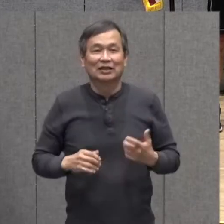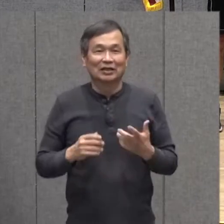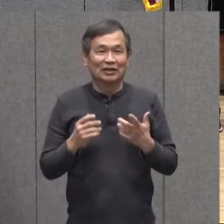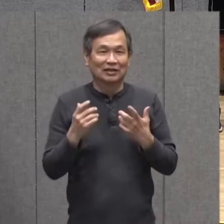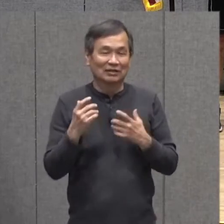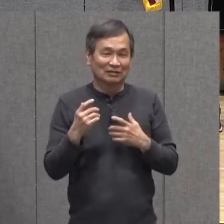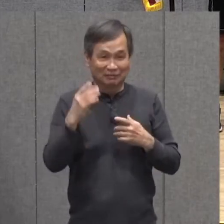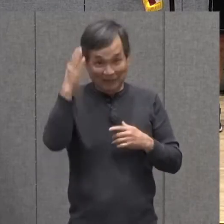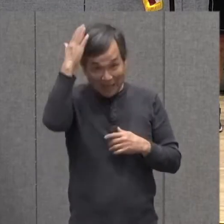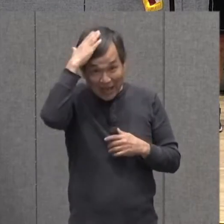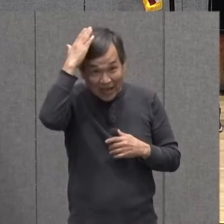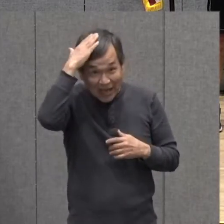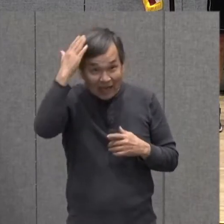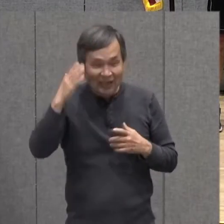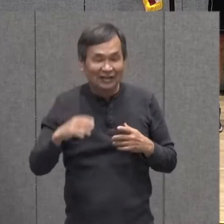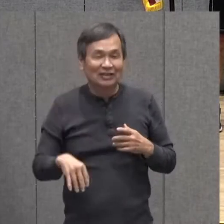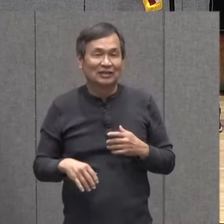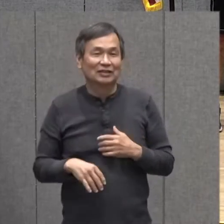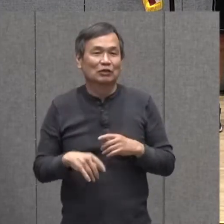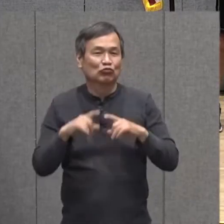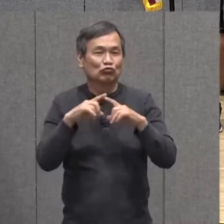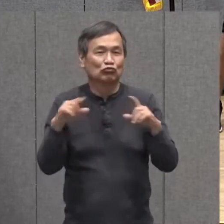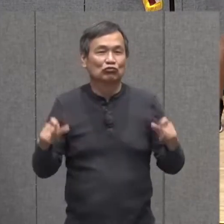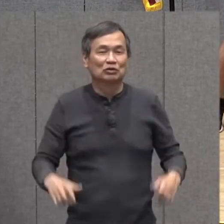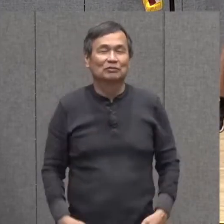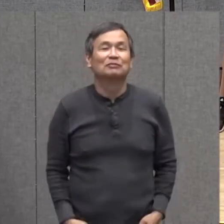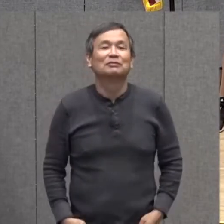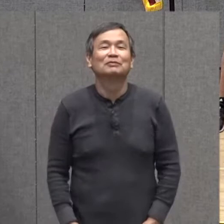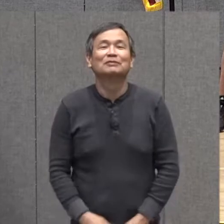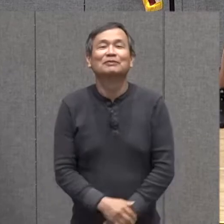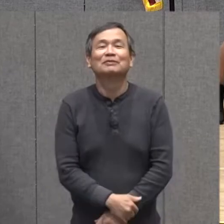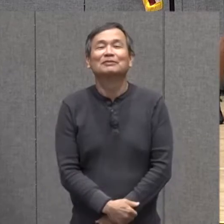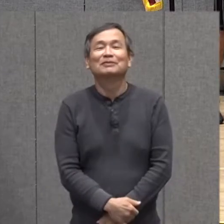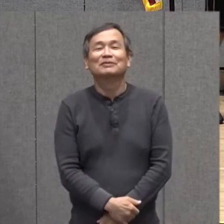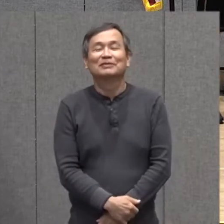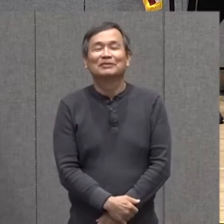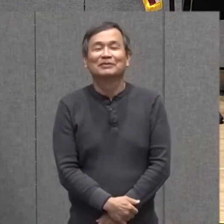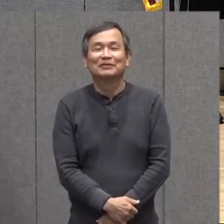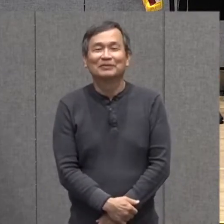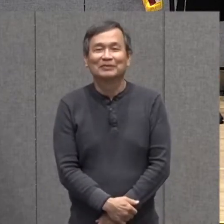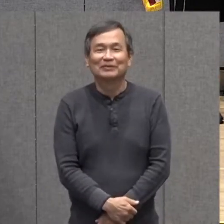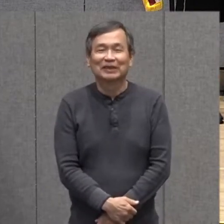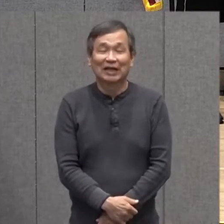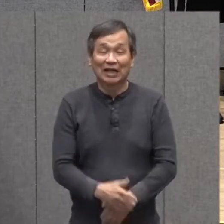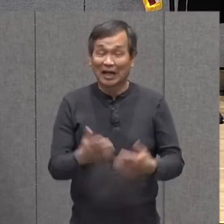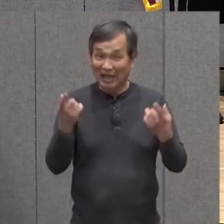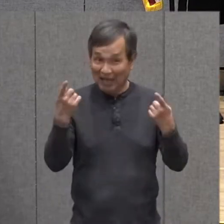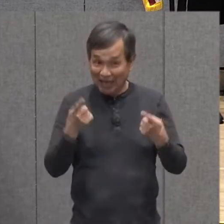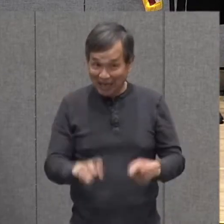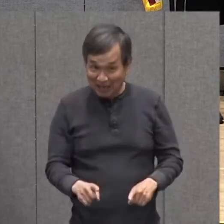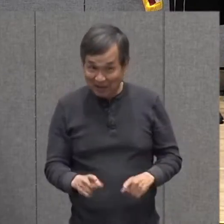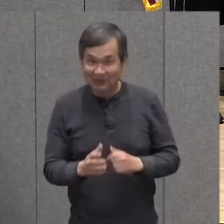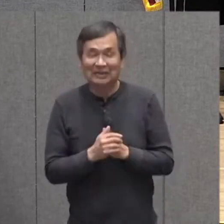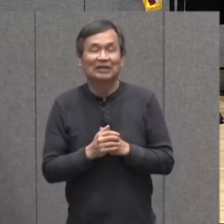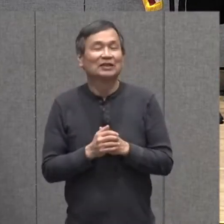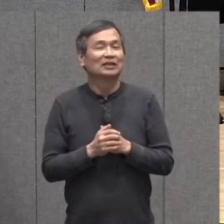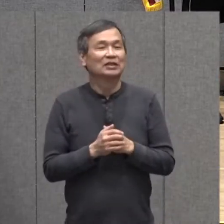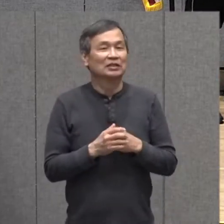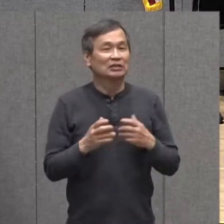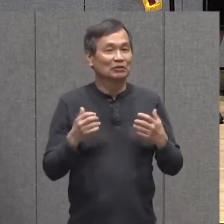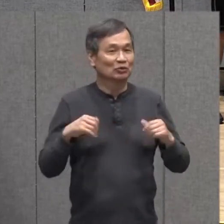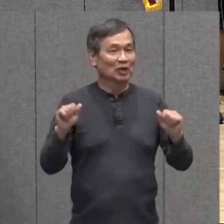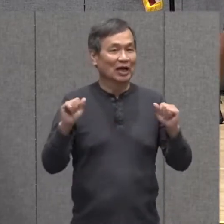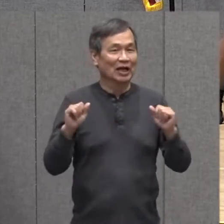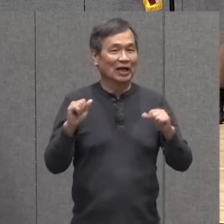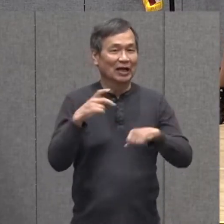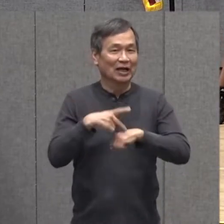bajos, niveles medios, y también hicimos algunos trucos con solo una bolsa. From there, we moved on to two plastic bags.